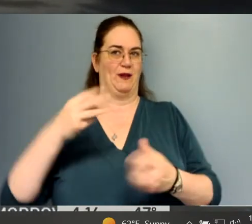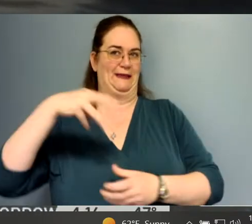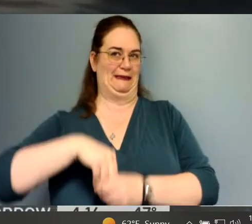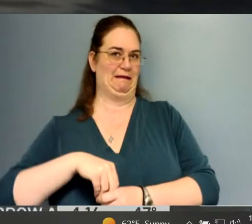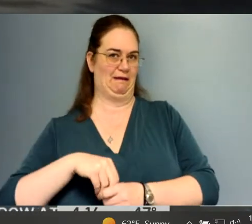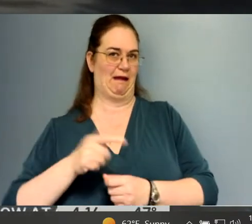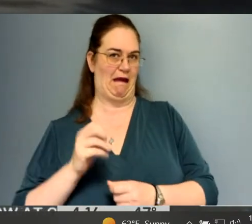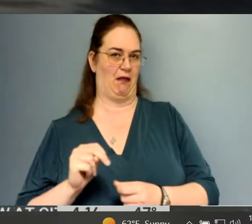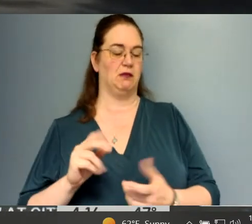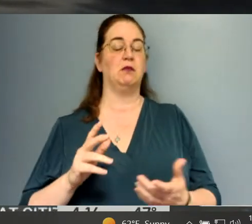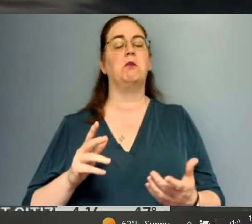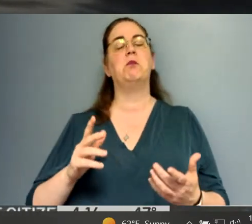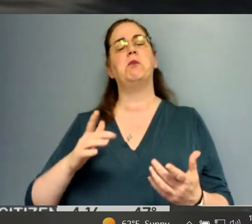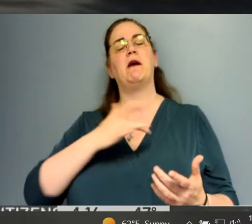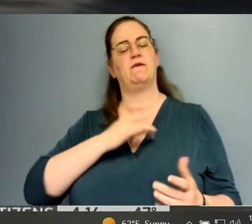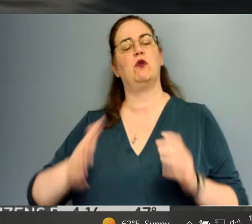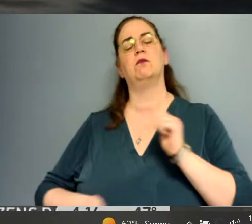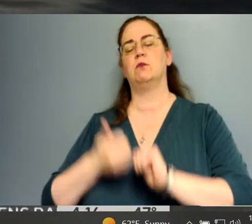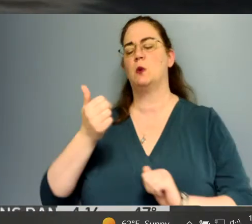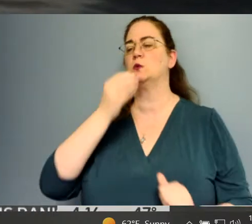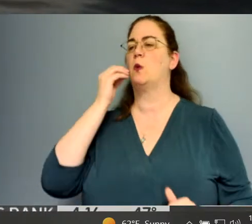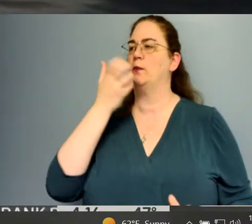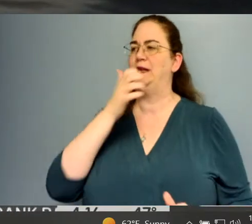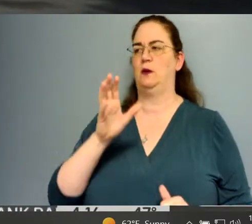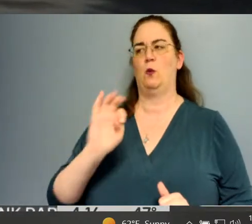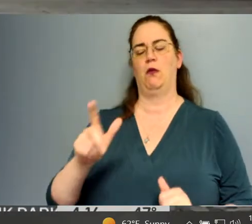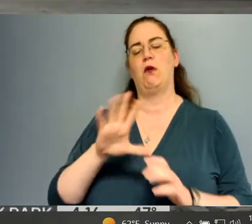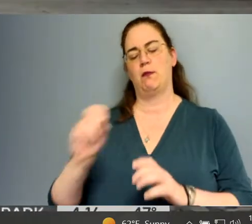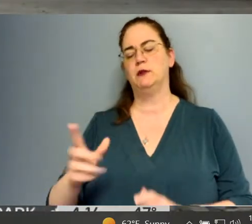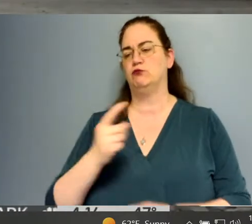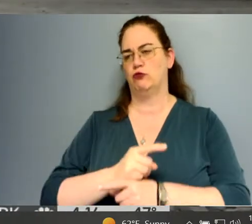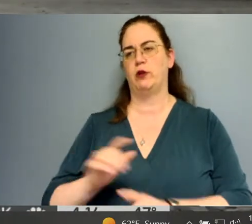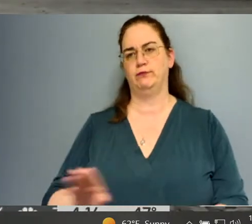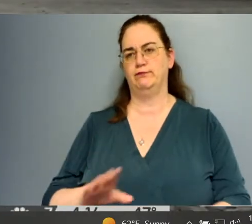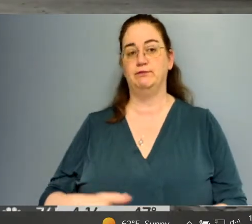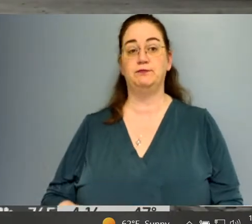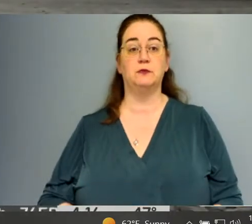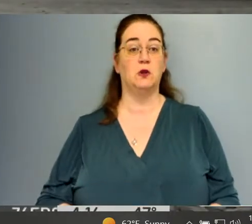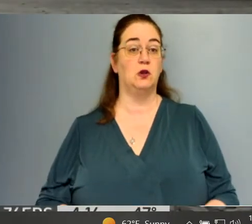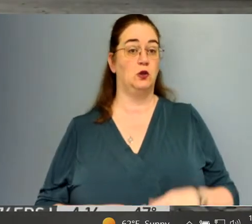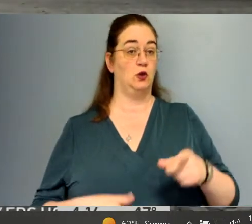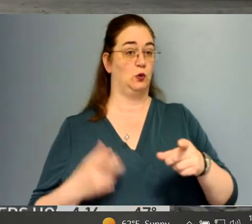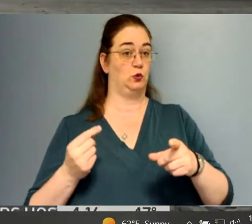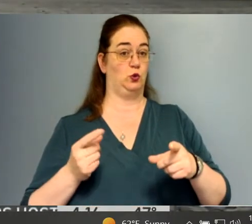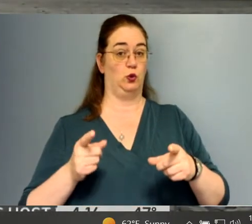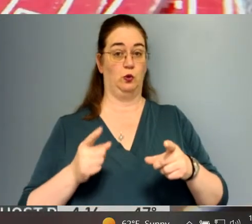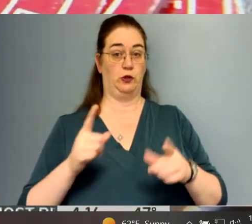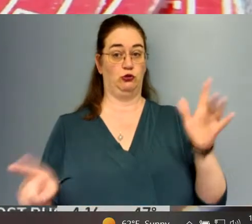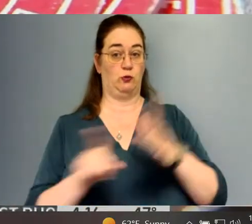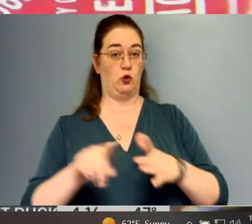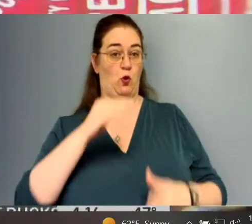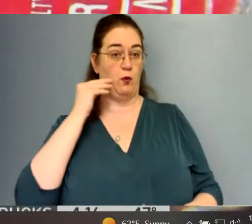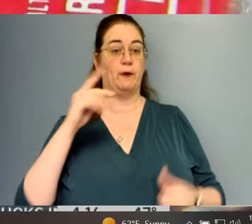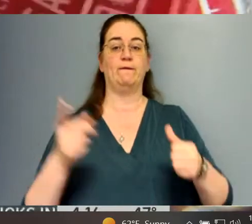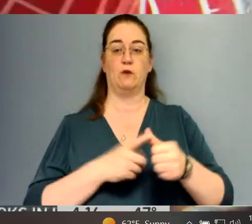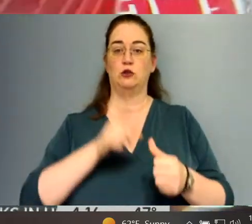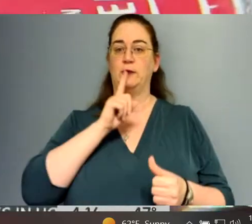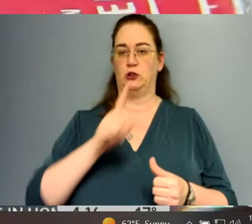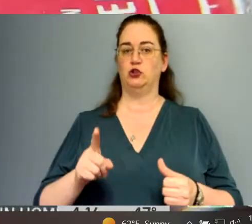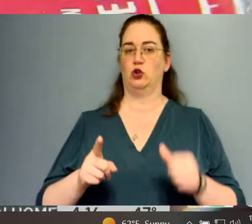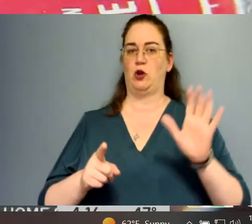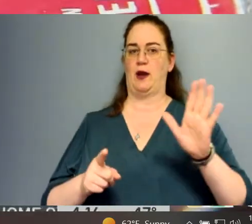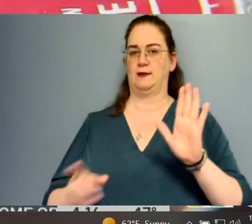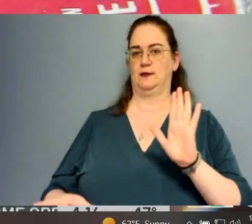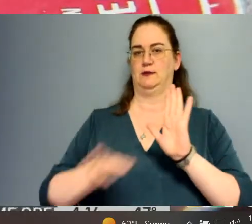far, most home heating oil companies are doing the right thing. So what can you do when a delivery shows up at your home? First, make sure the truck has a seal